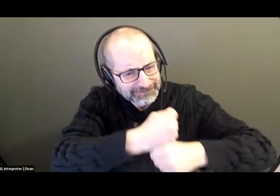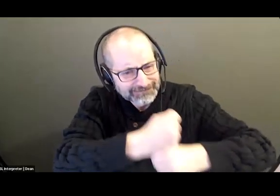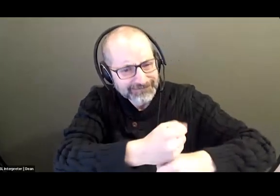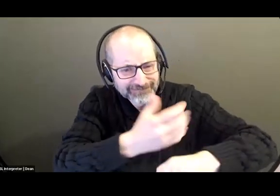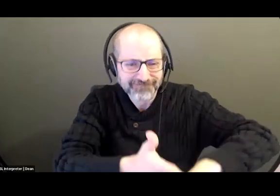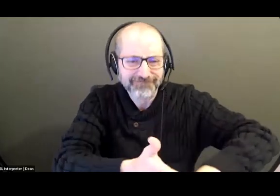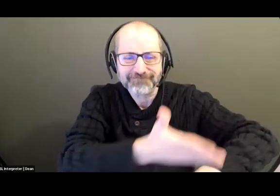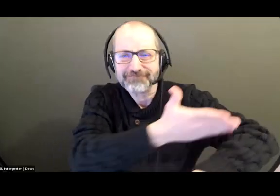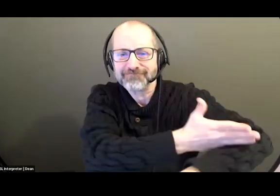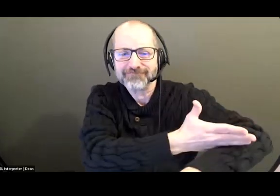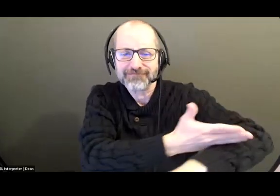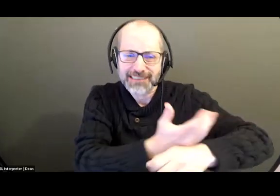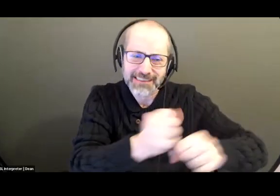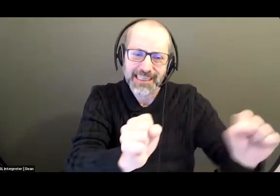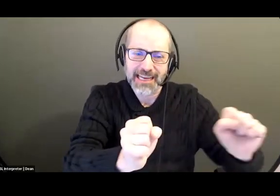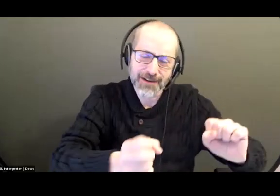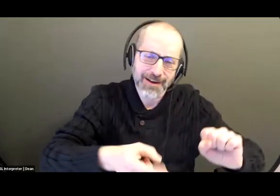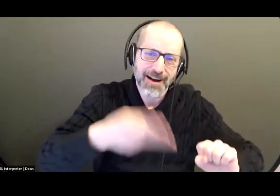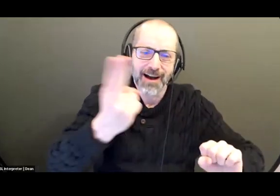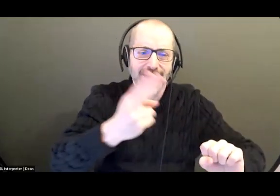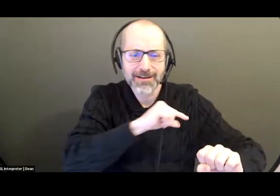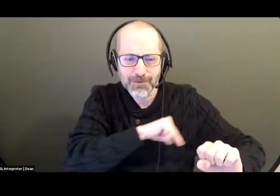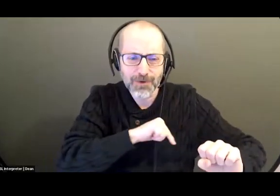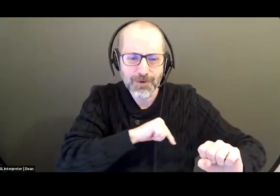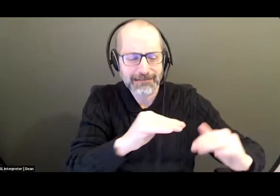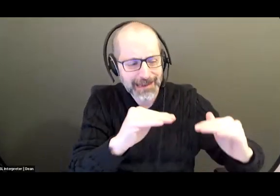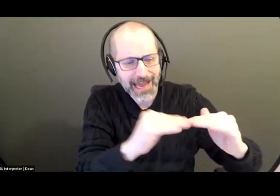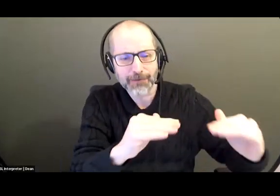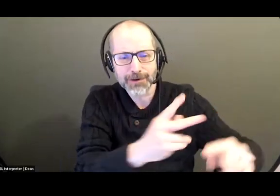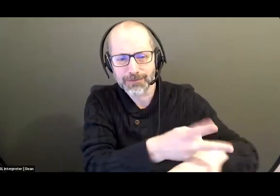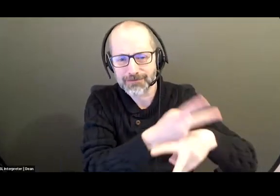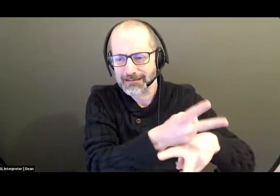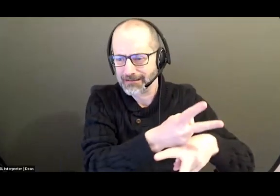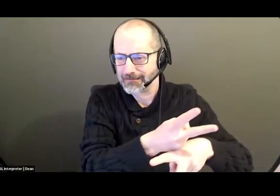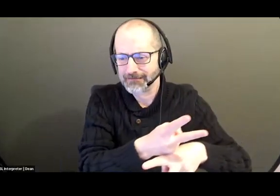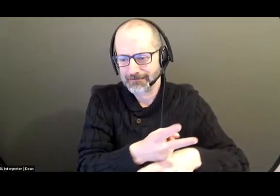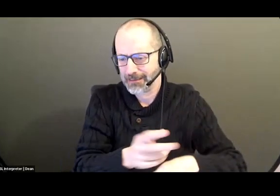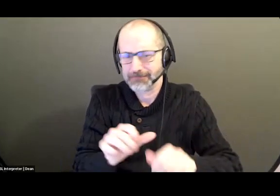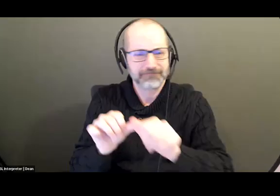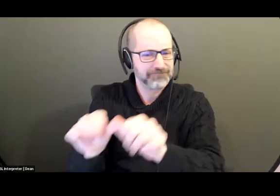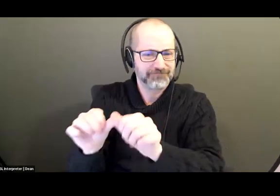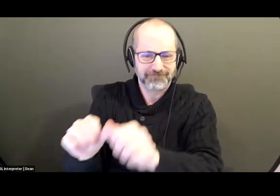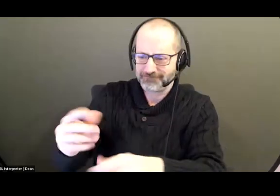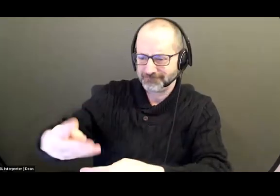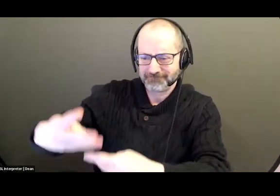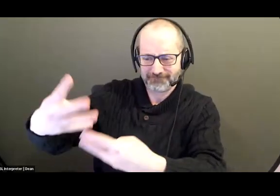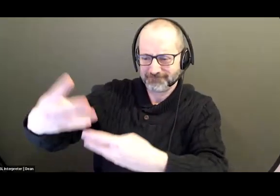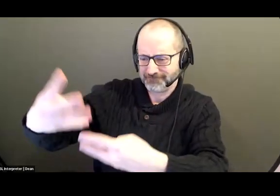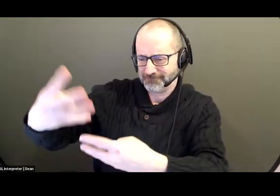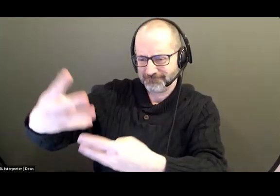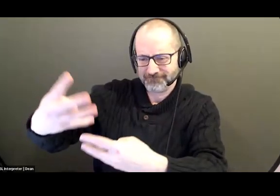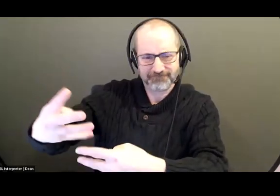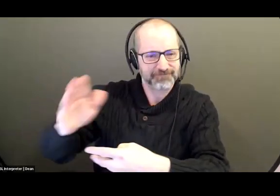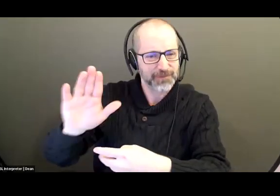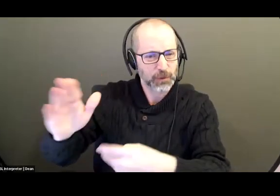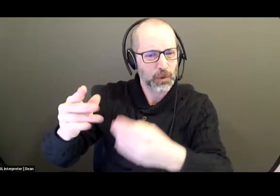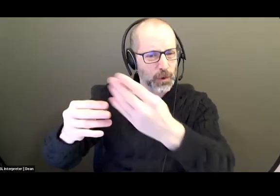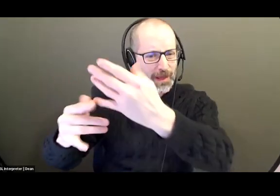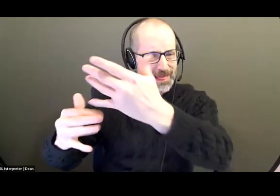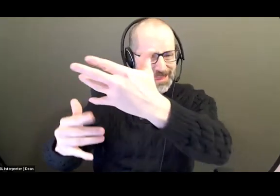I would like to see in the recipe that is achieving safe, high quality, and equitable